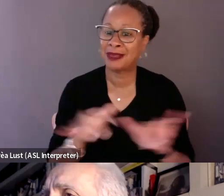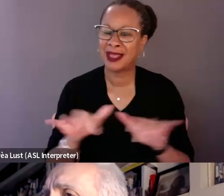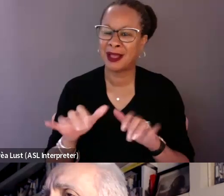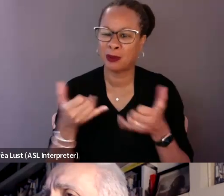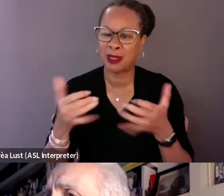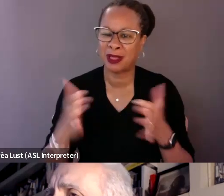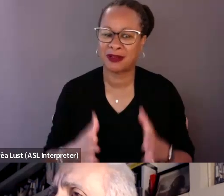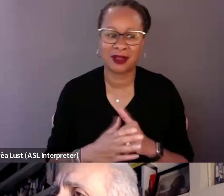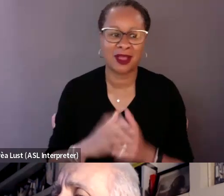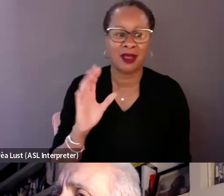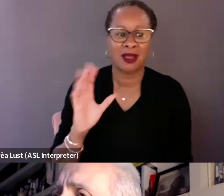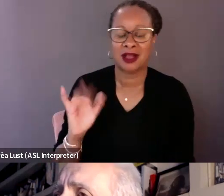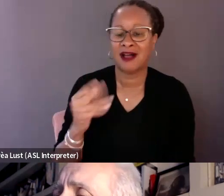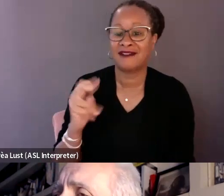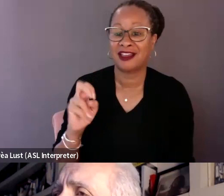Javier Mariscal.